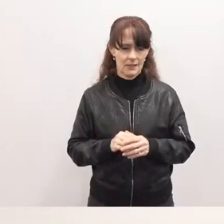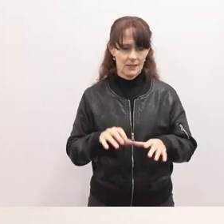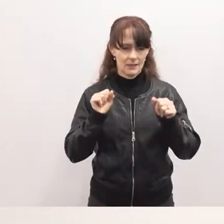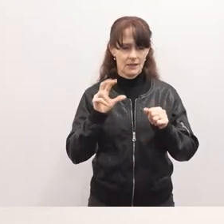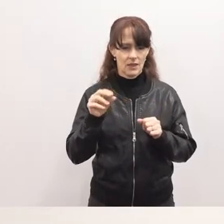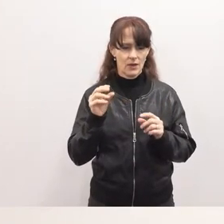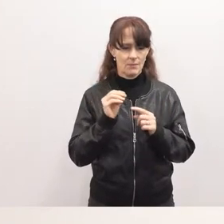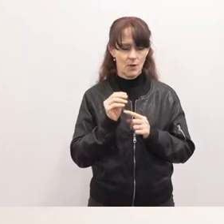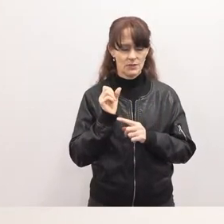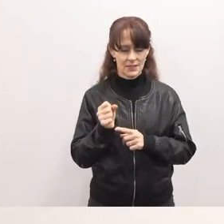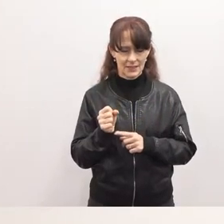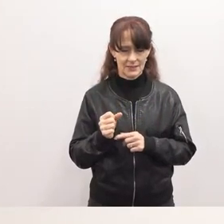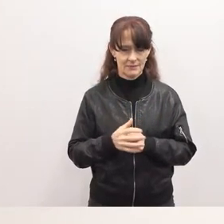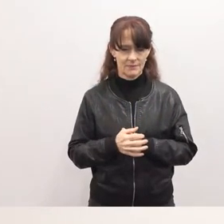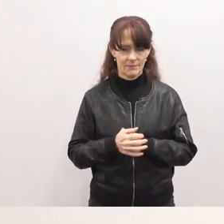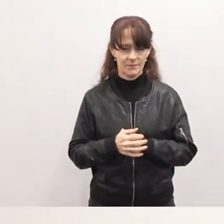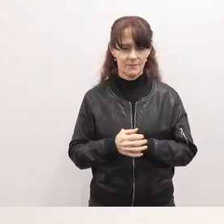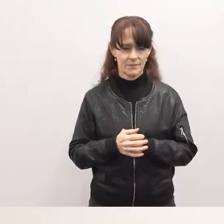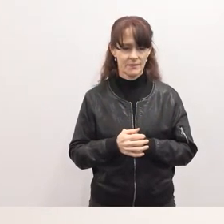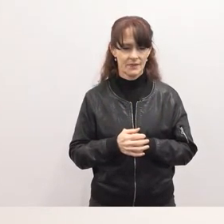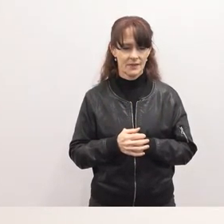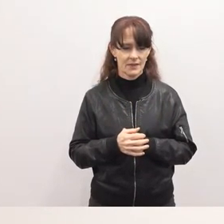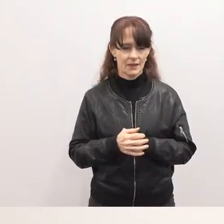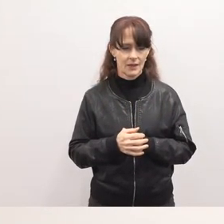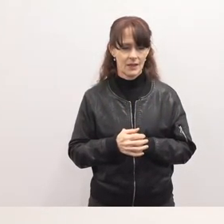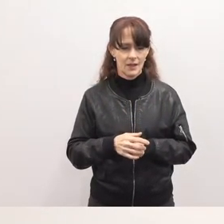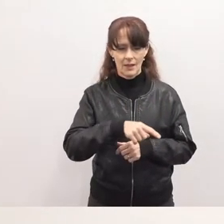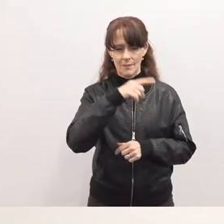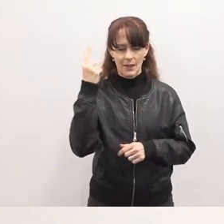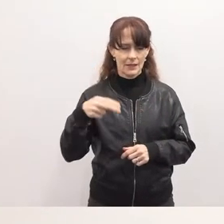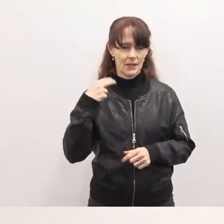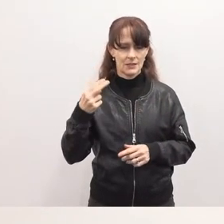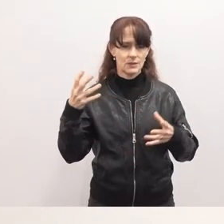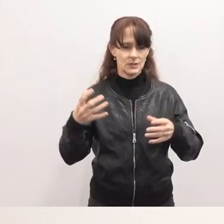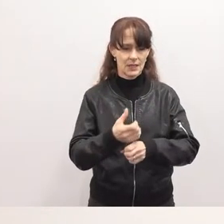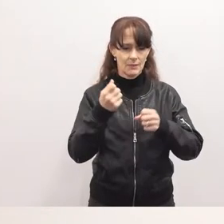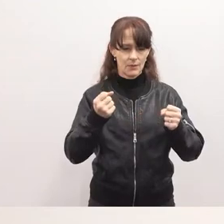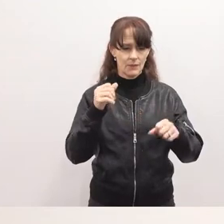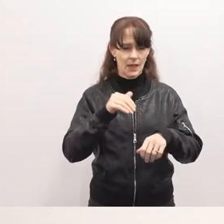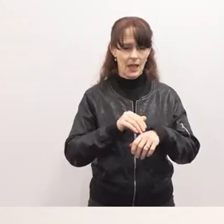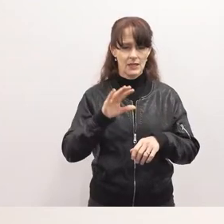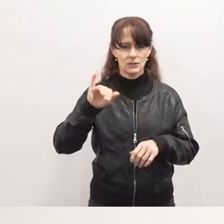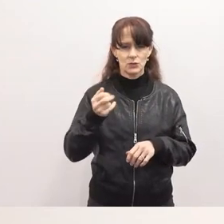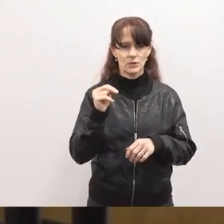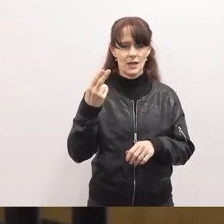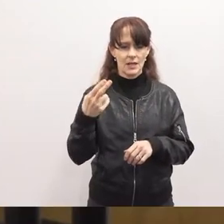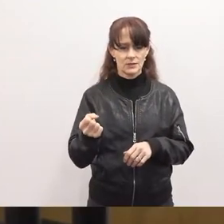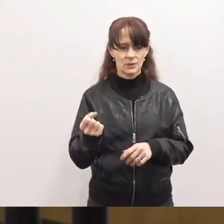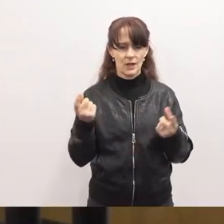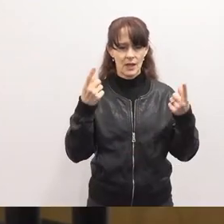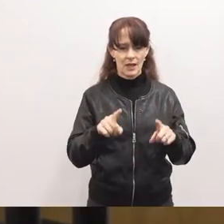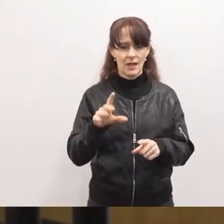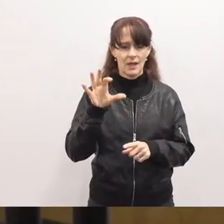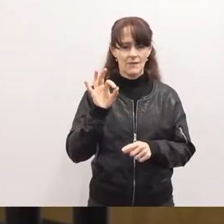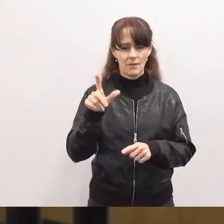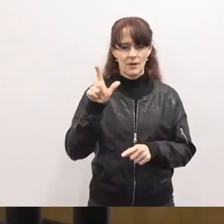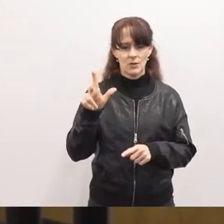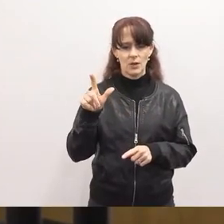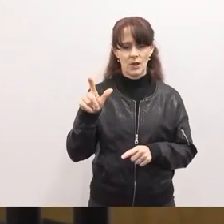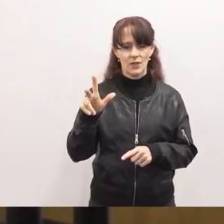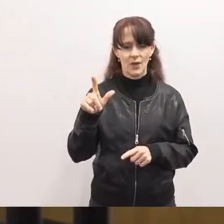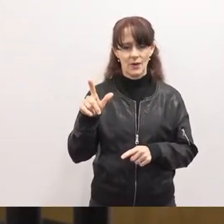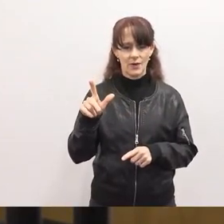more seconds. The Black History Celebration at Jordan High School is going down on February 23rd. I'm